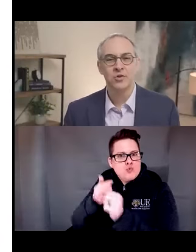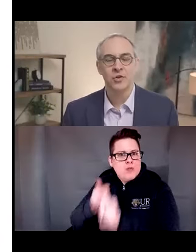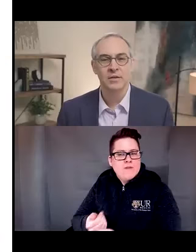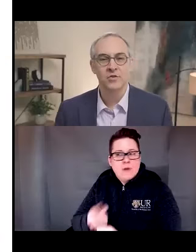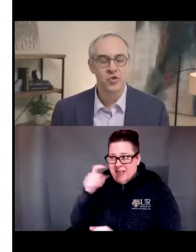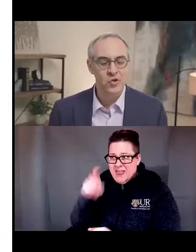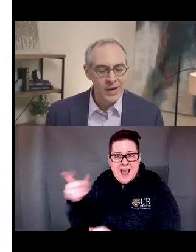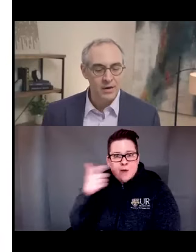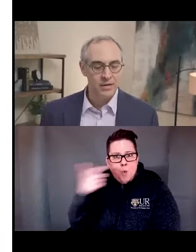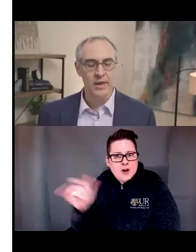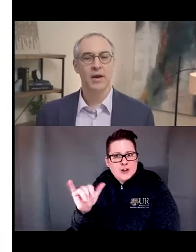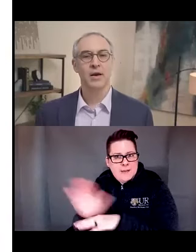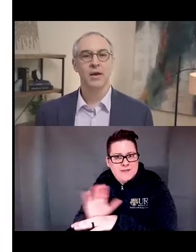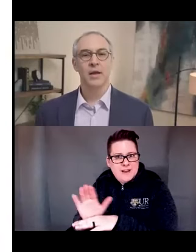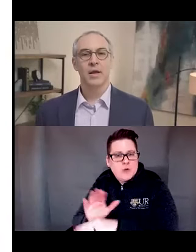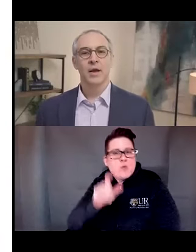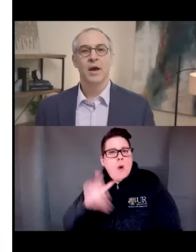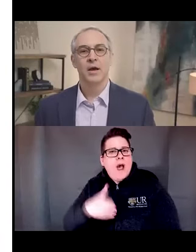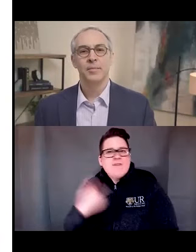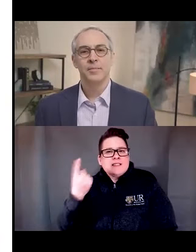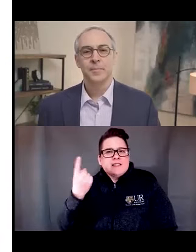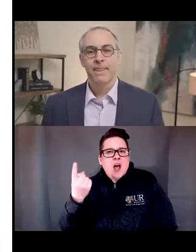have a trained trainer there.